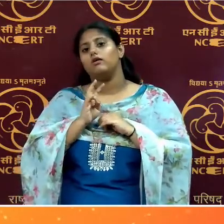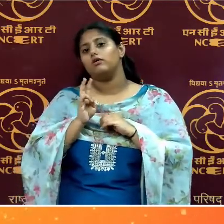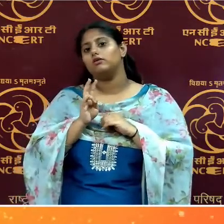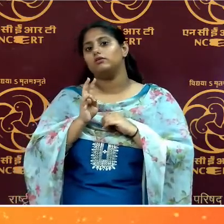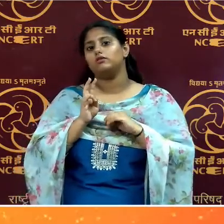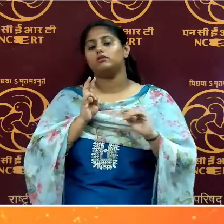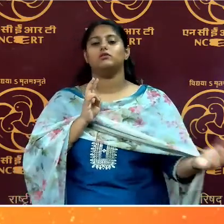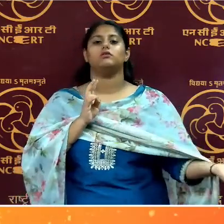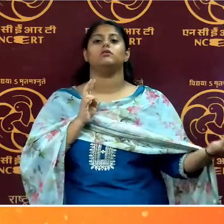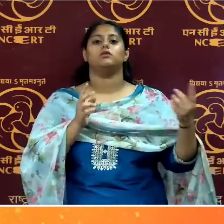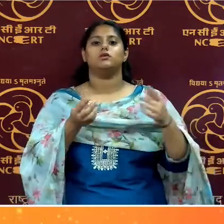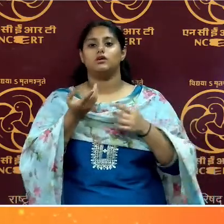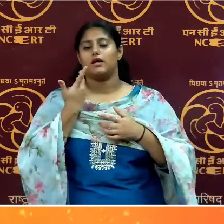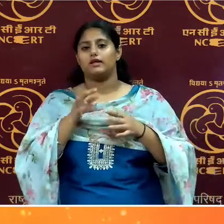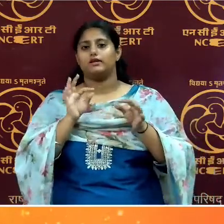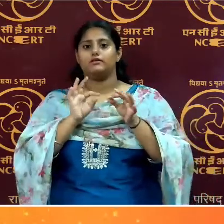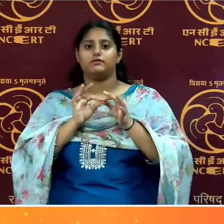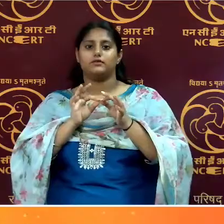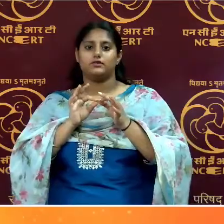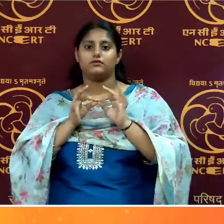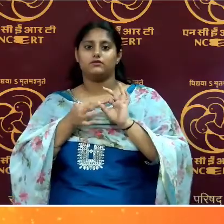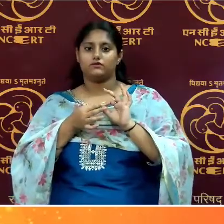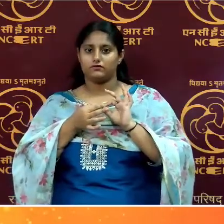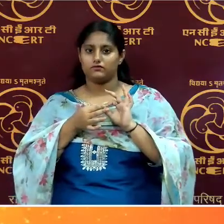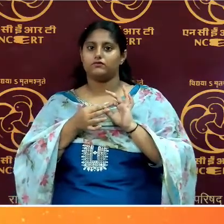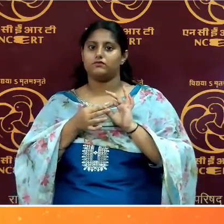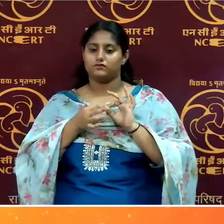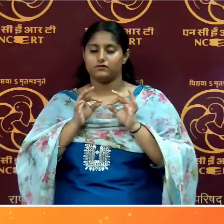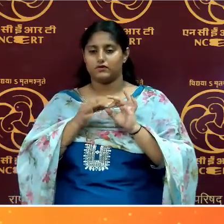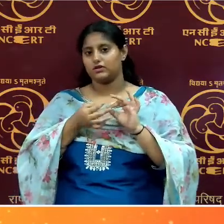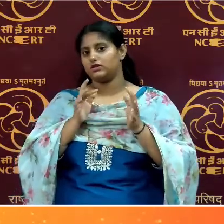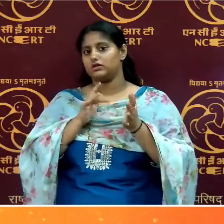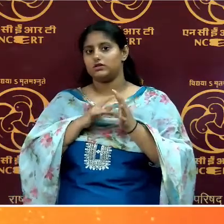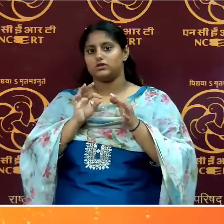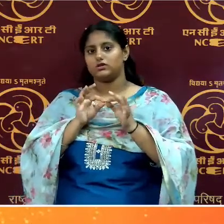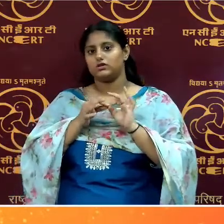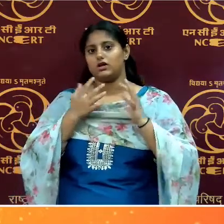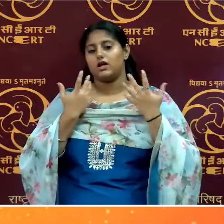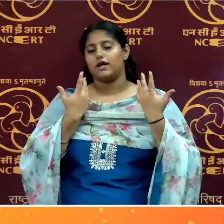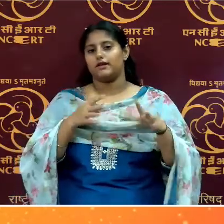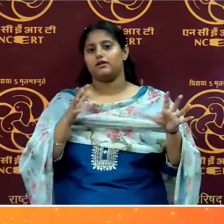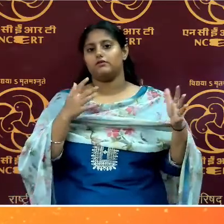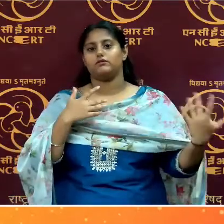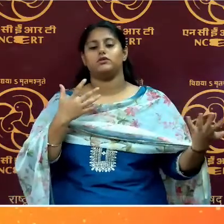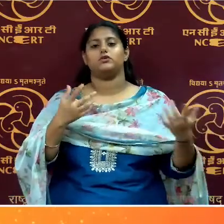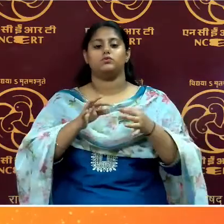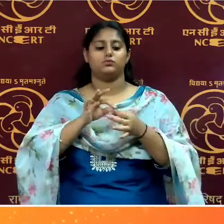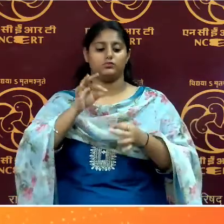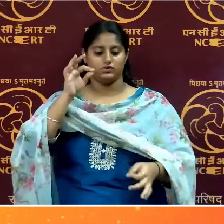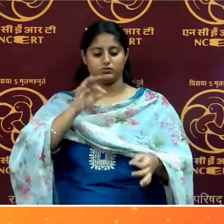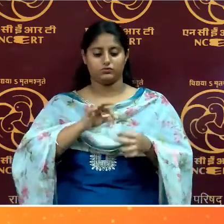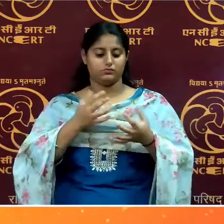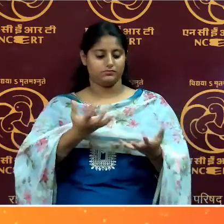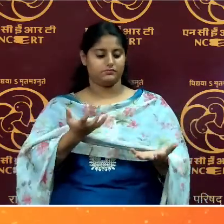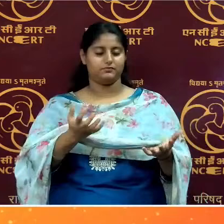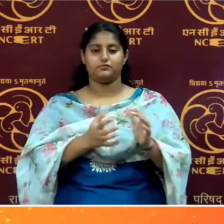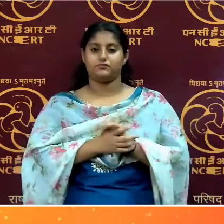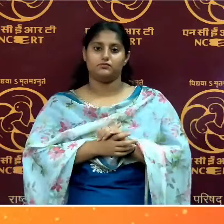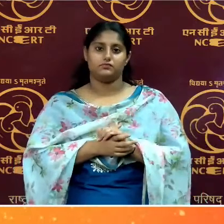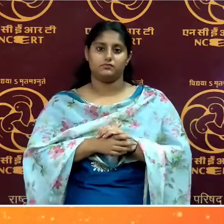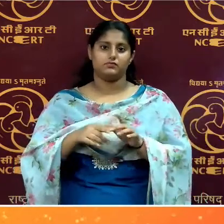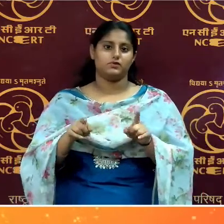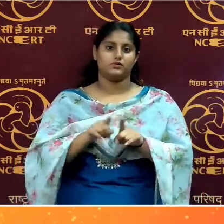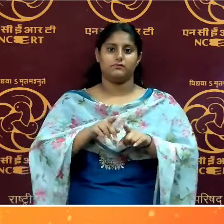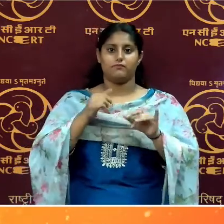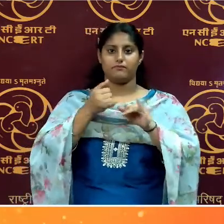to be fixing it somewhere. With this part needs to be fixed somewhere, and whatever we want to measure. Okay. So there is a